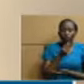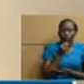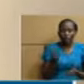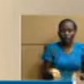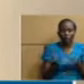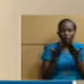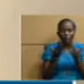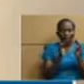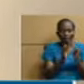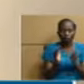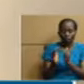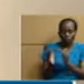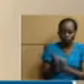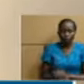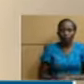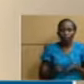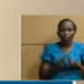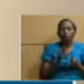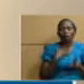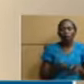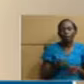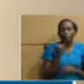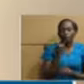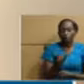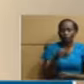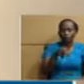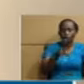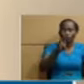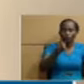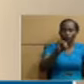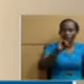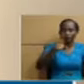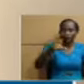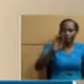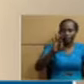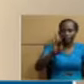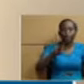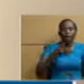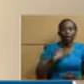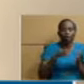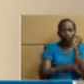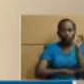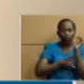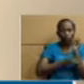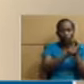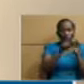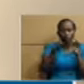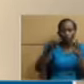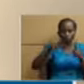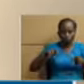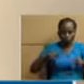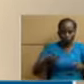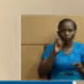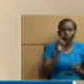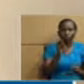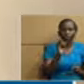members. I also have to highlight here that UNICEF made a survey, a countrywide survey in 2015,